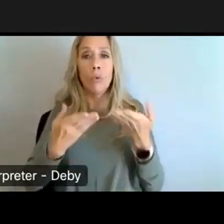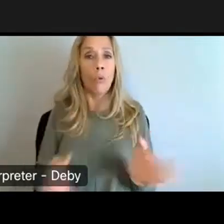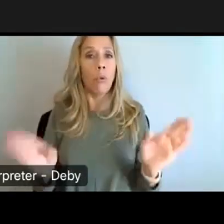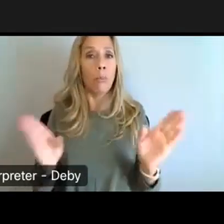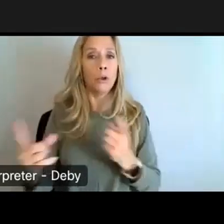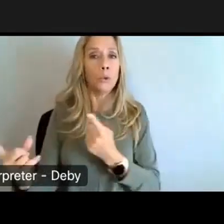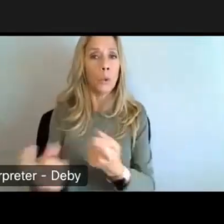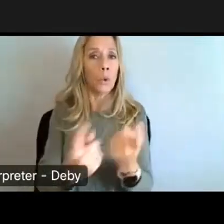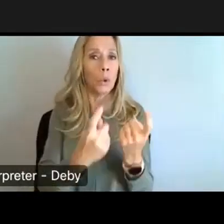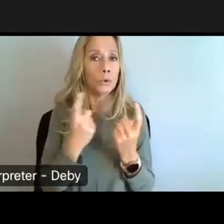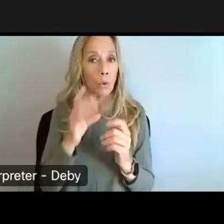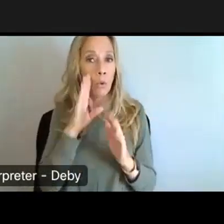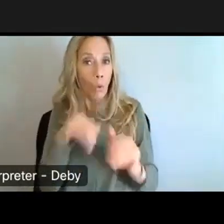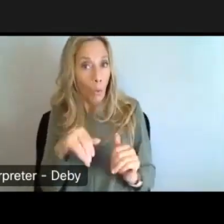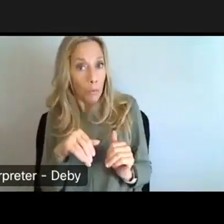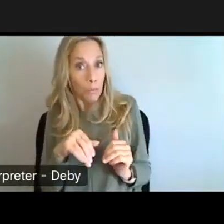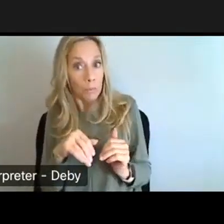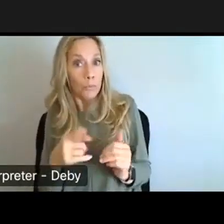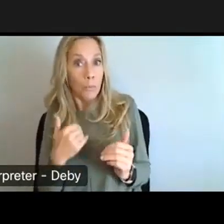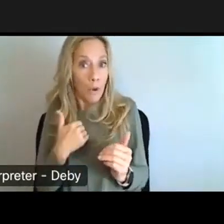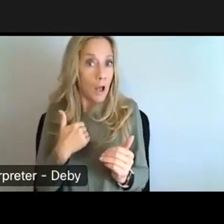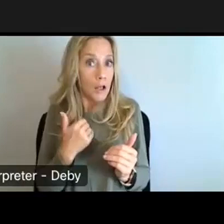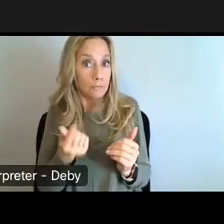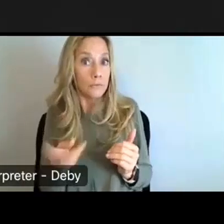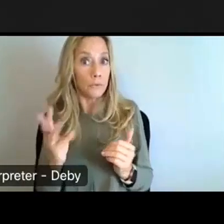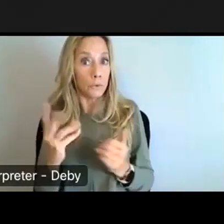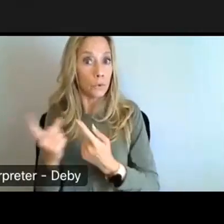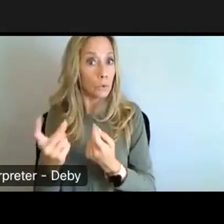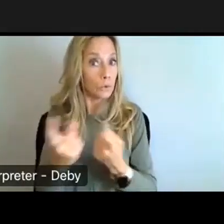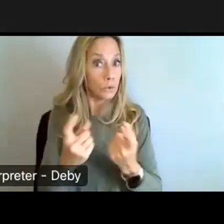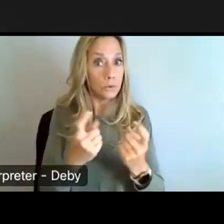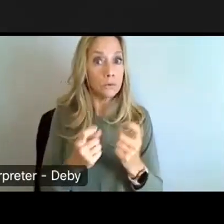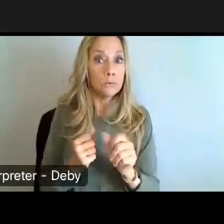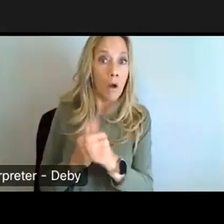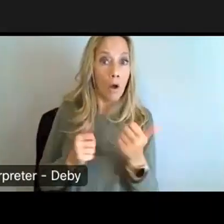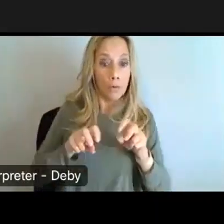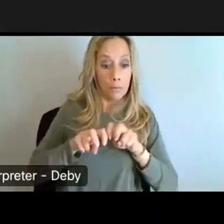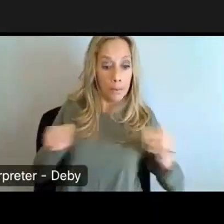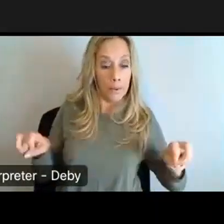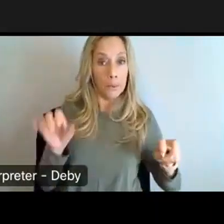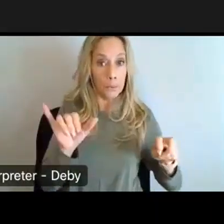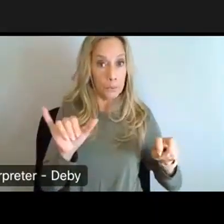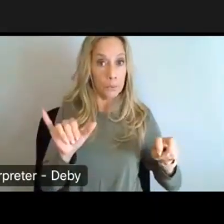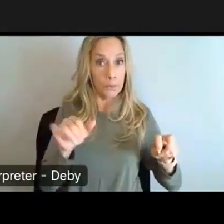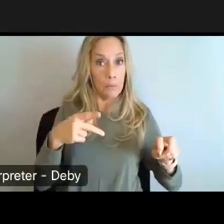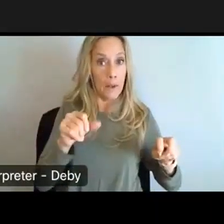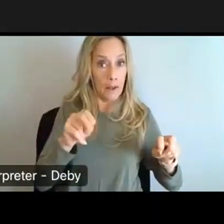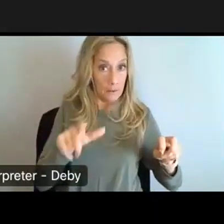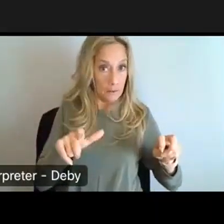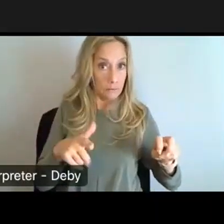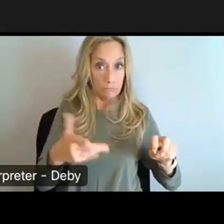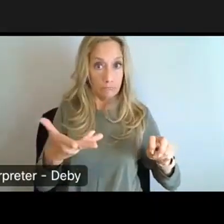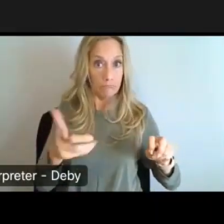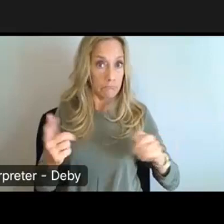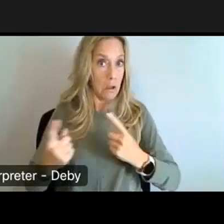that you might have a question or two, um, and maybe for some of the other panelists that you're about to have. But I hope